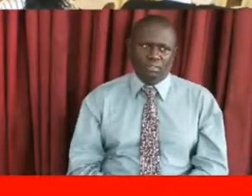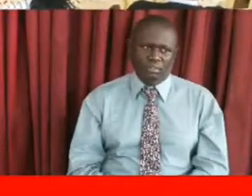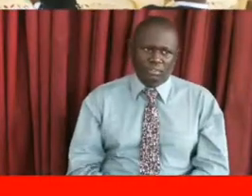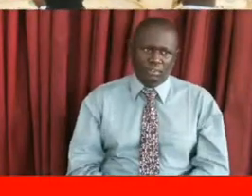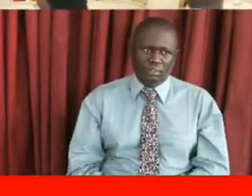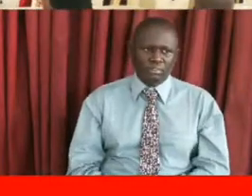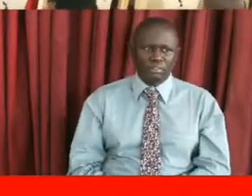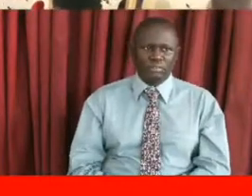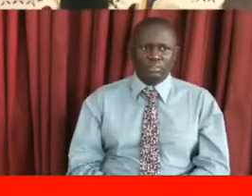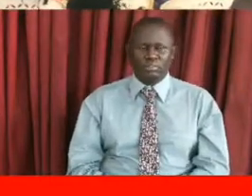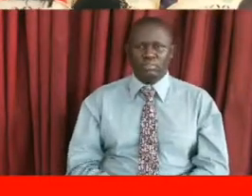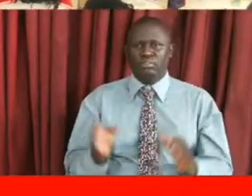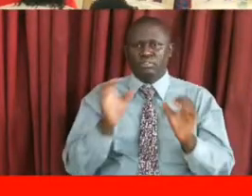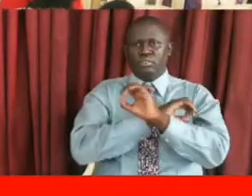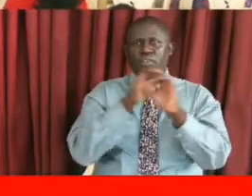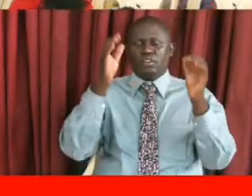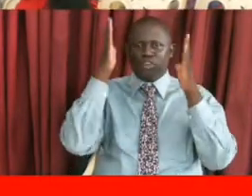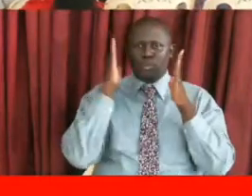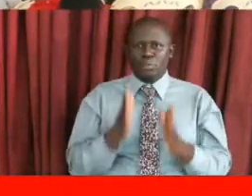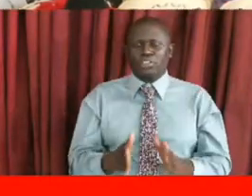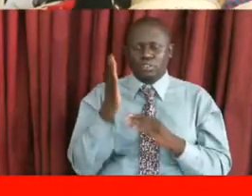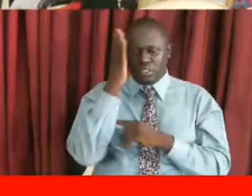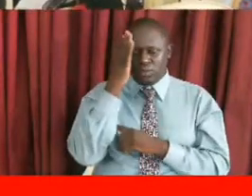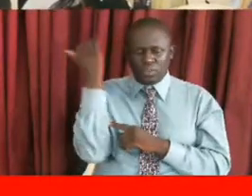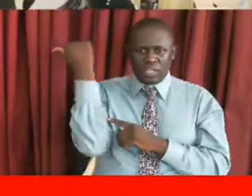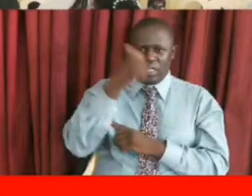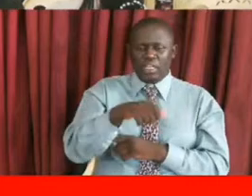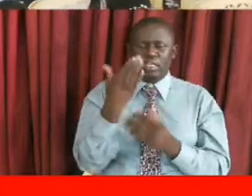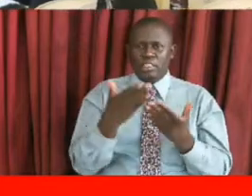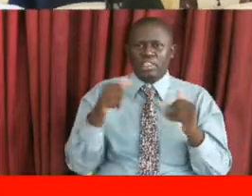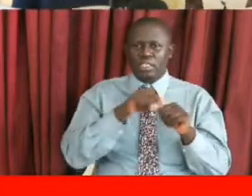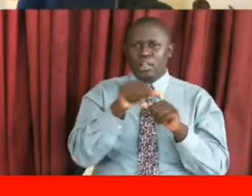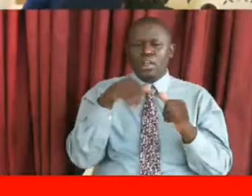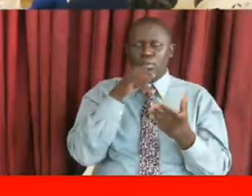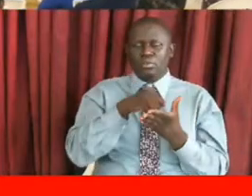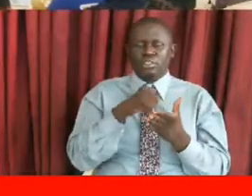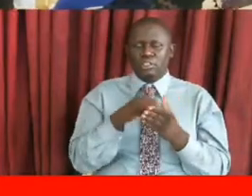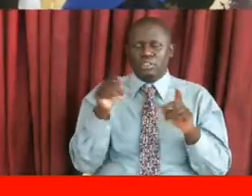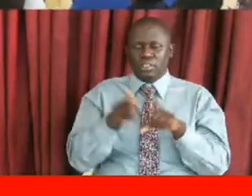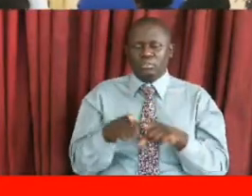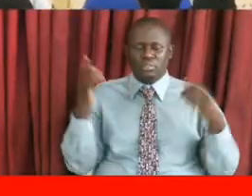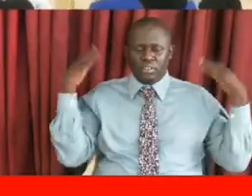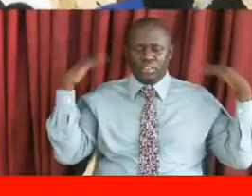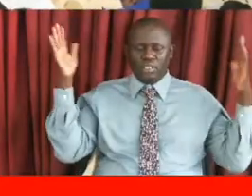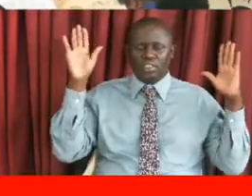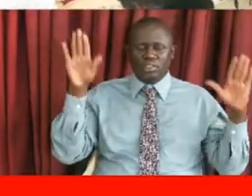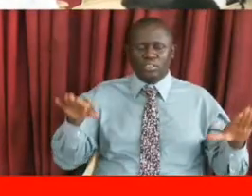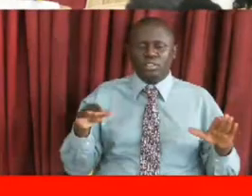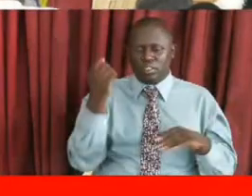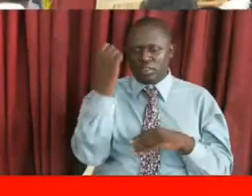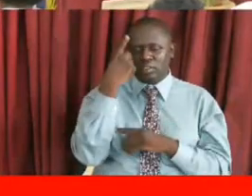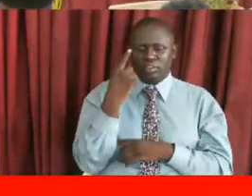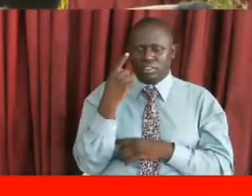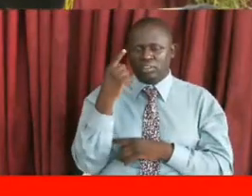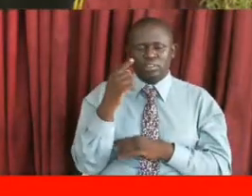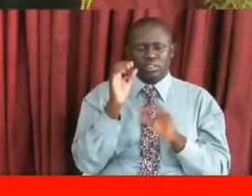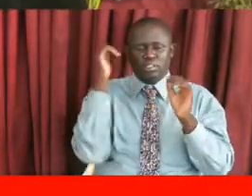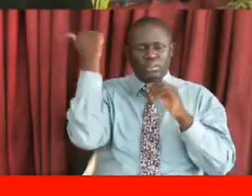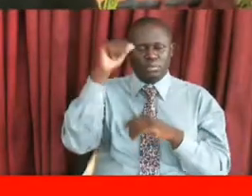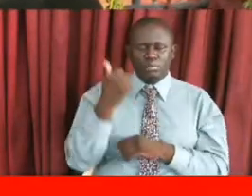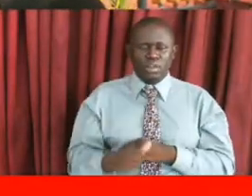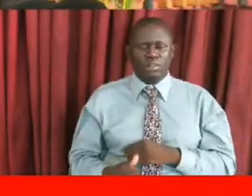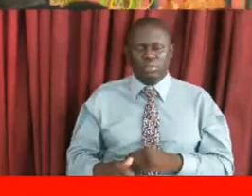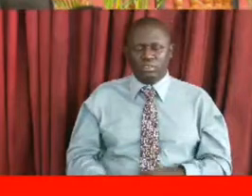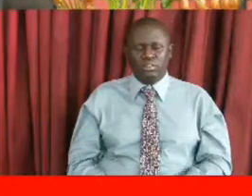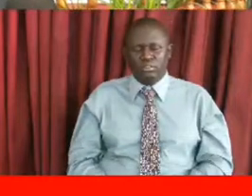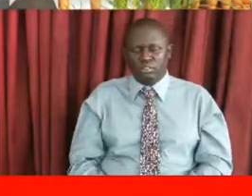secret nobody know nothing about it even the angels didn't understand it he didn't reveal it that's the reason under